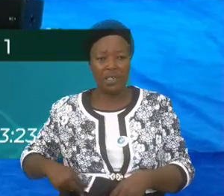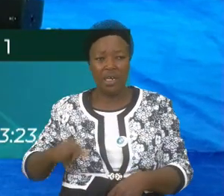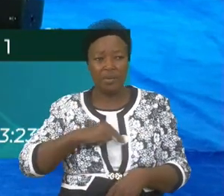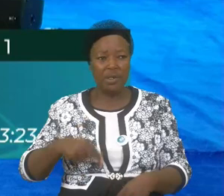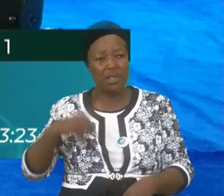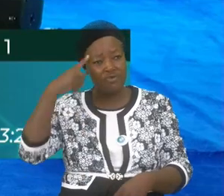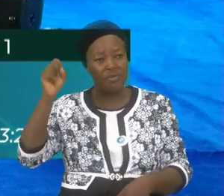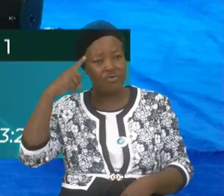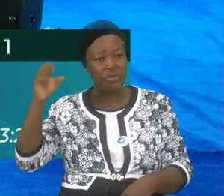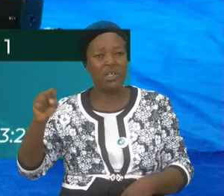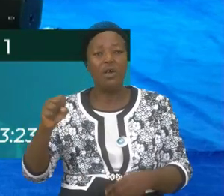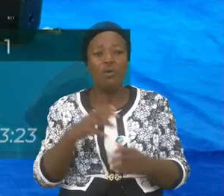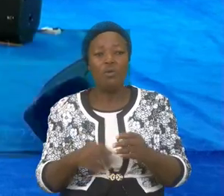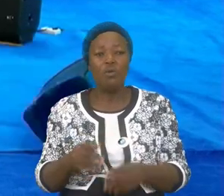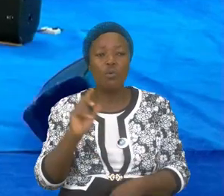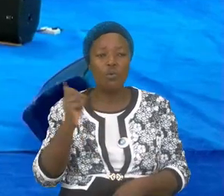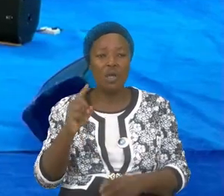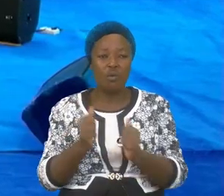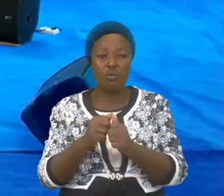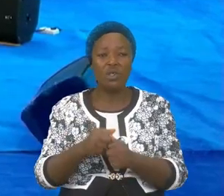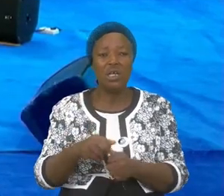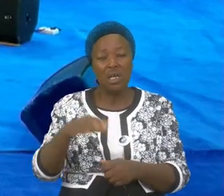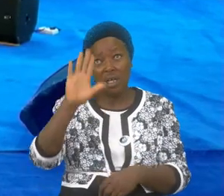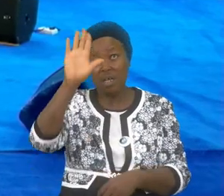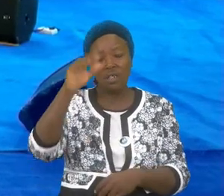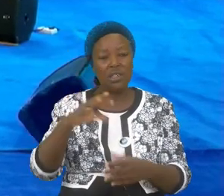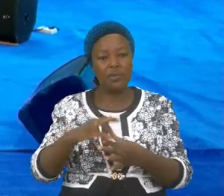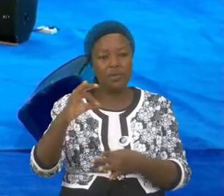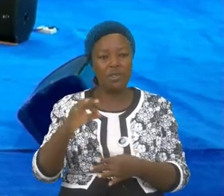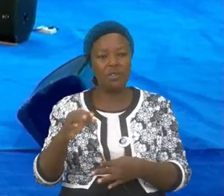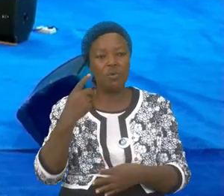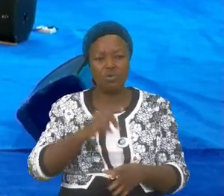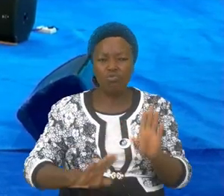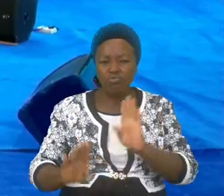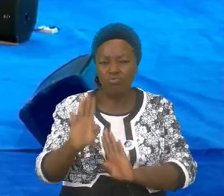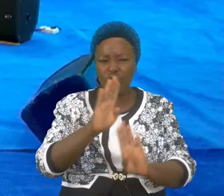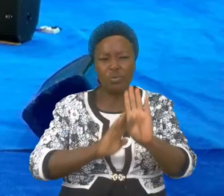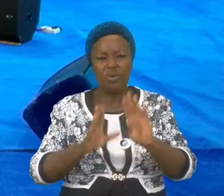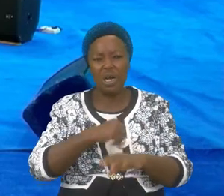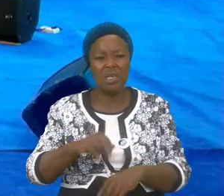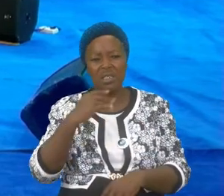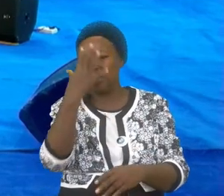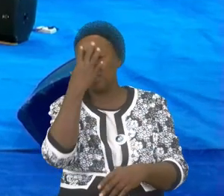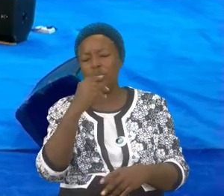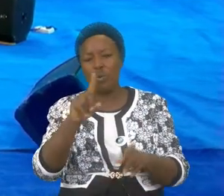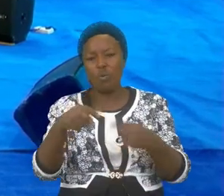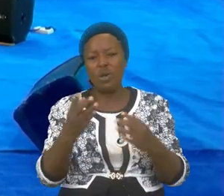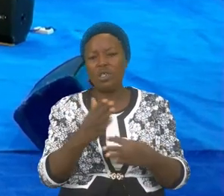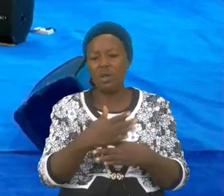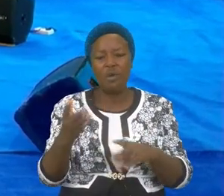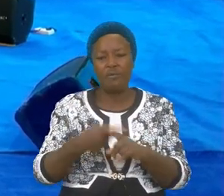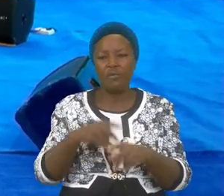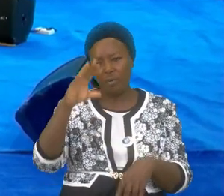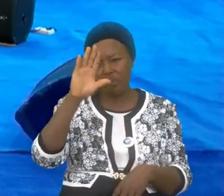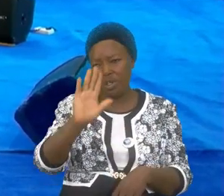sleep break went from him. In verse 2, it tells us, then the king commanded to call